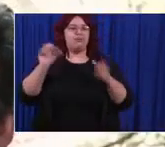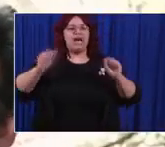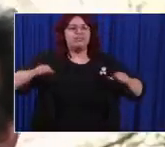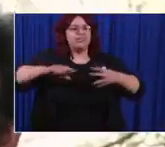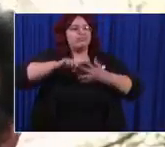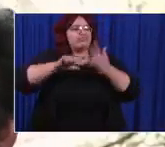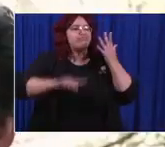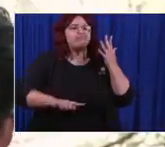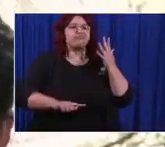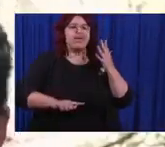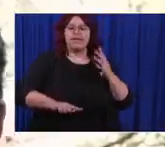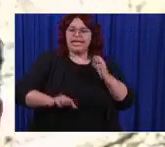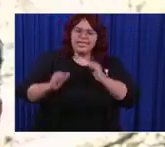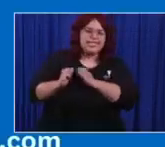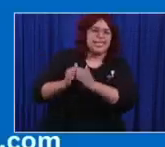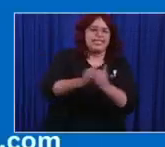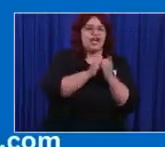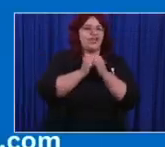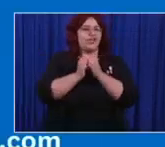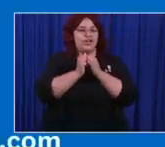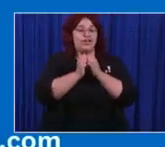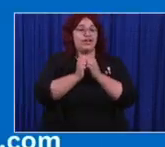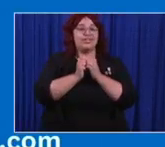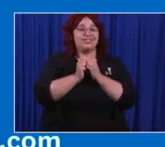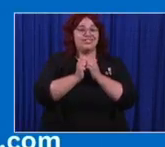arm, voice by voice.